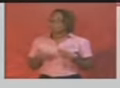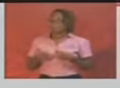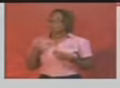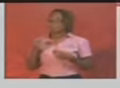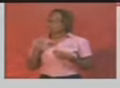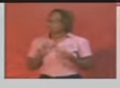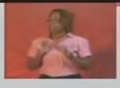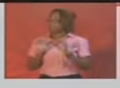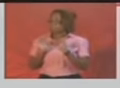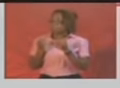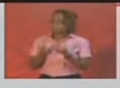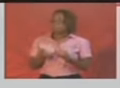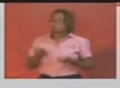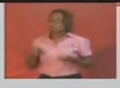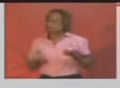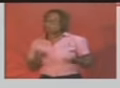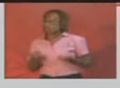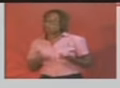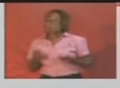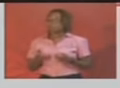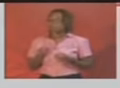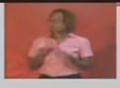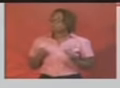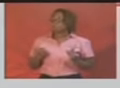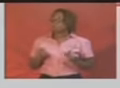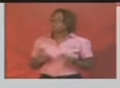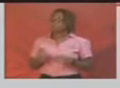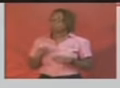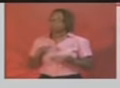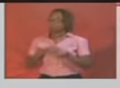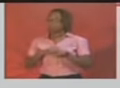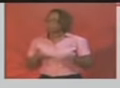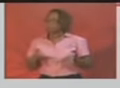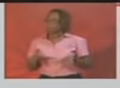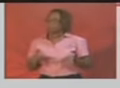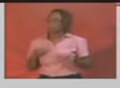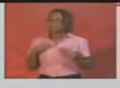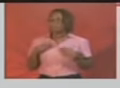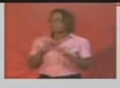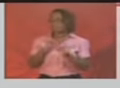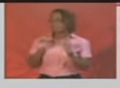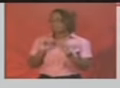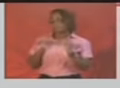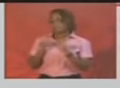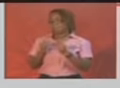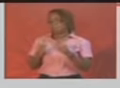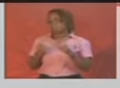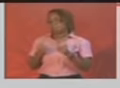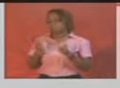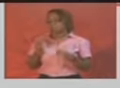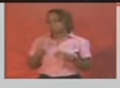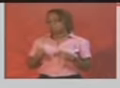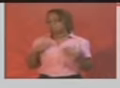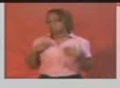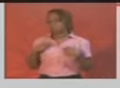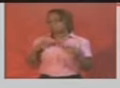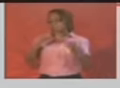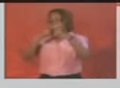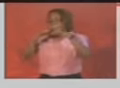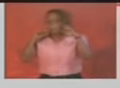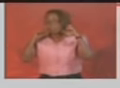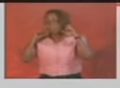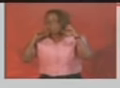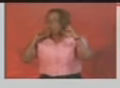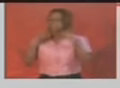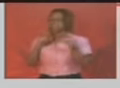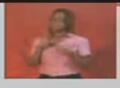speaks to 10 at this point in time in a public space, and of course maintaining all the other guidelines, mask wearing, which is of course made mandatory by law in a